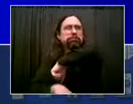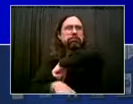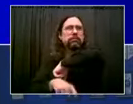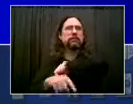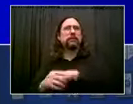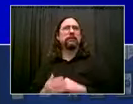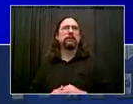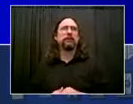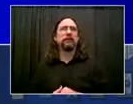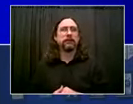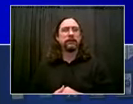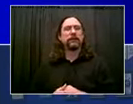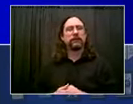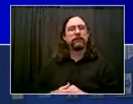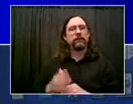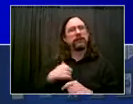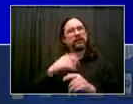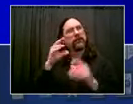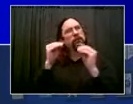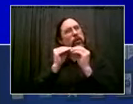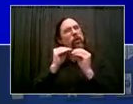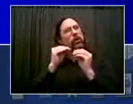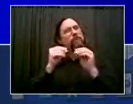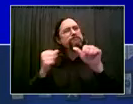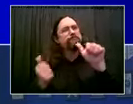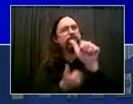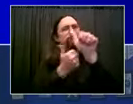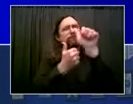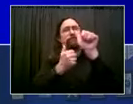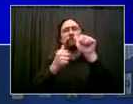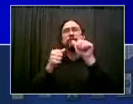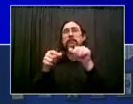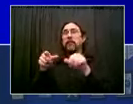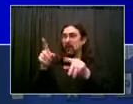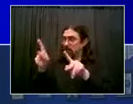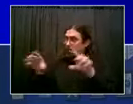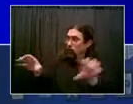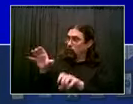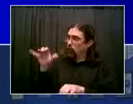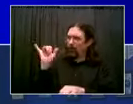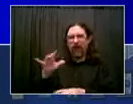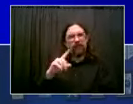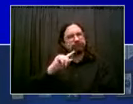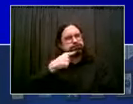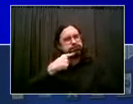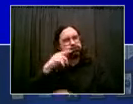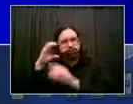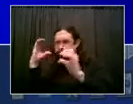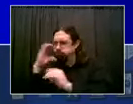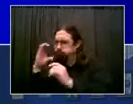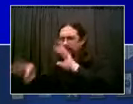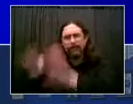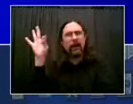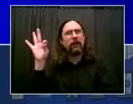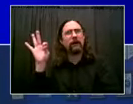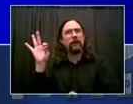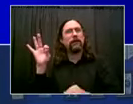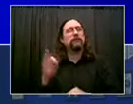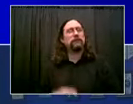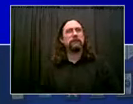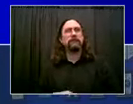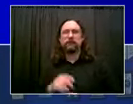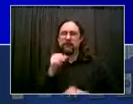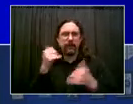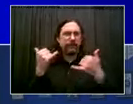6-6 precinct meeting with police officials and community leaders about the importance of police presence in the community. You're going to see that